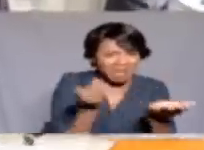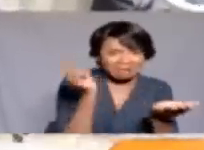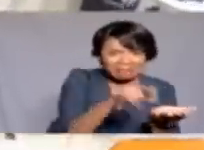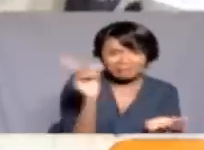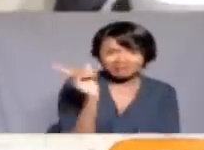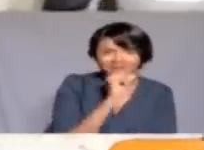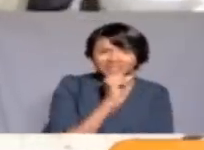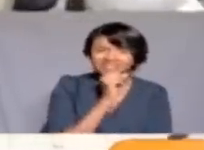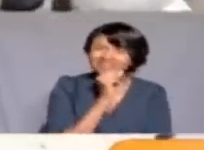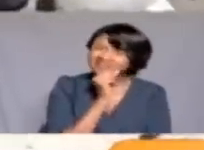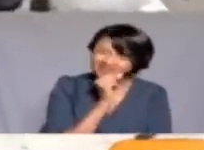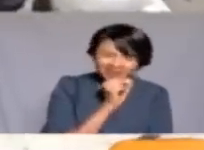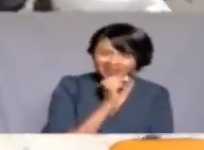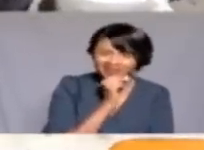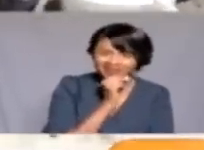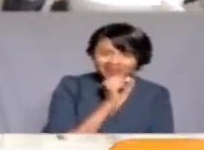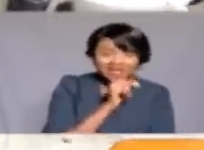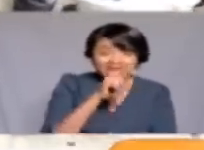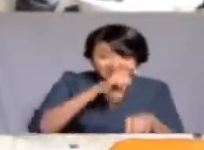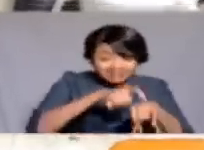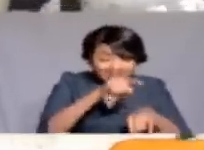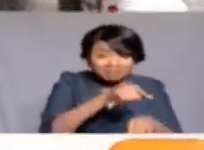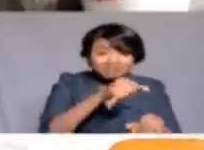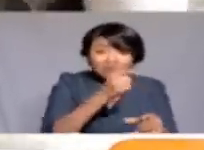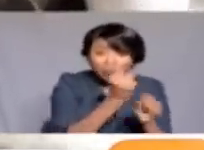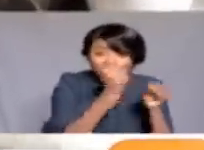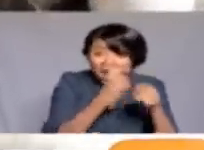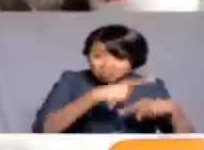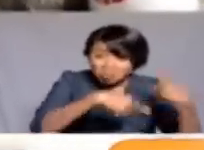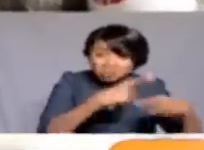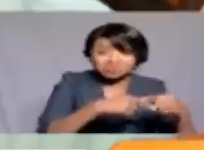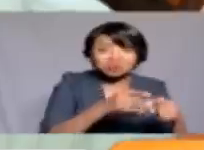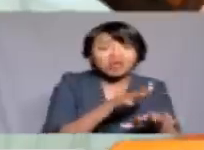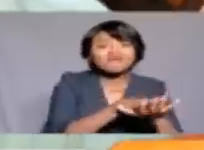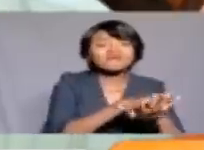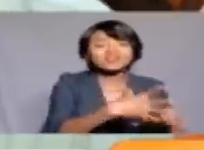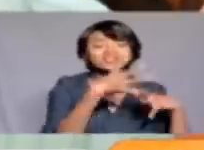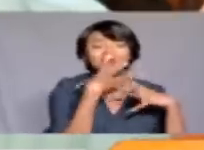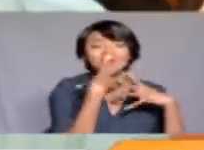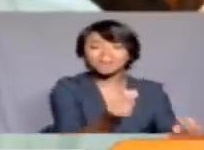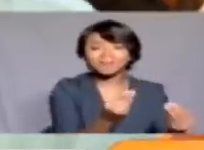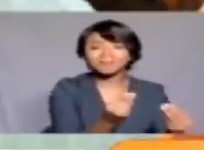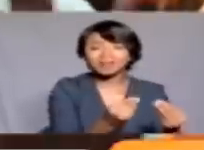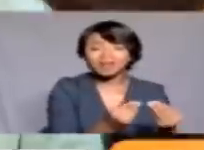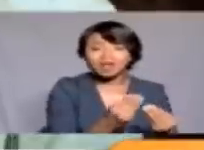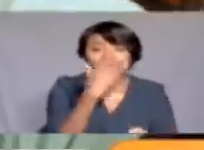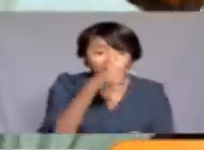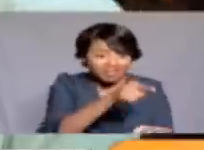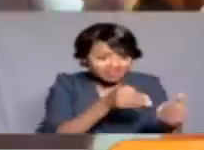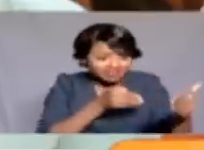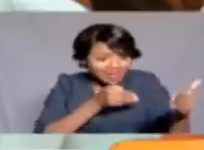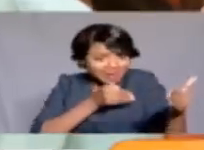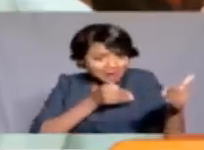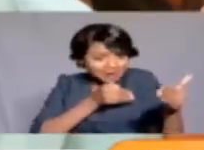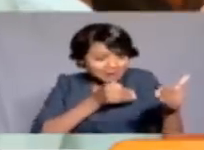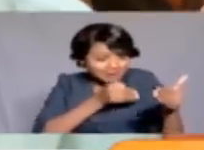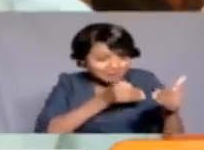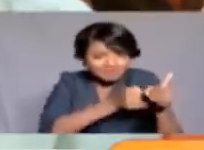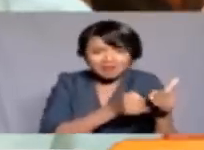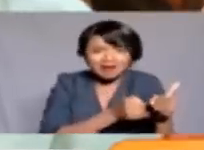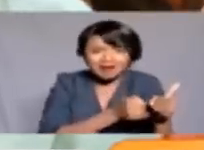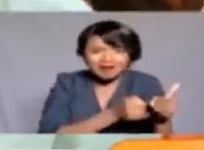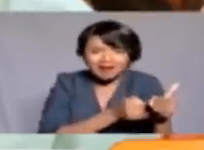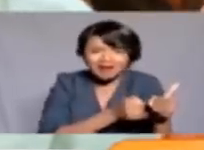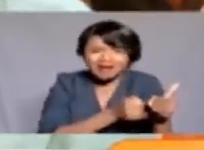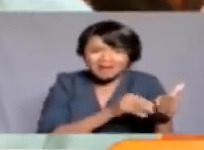Mvuvi wa malema samaki hakuna kwa sababu imekuja karibu sana. Size ya kama mita 30 kuendelea.